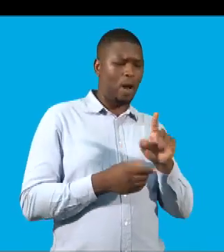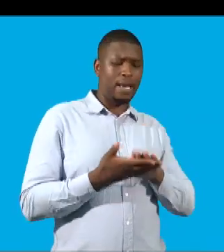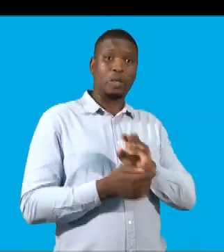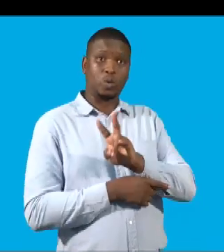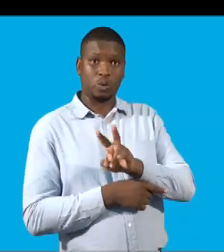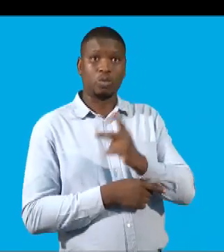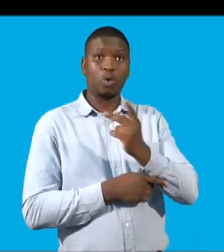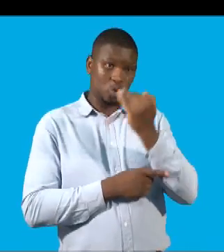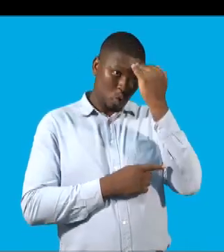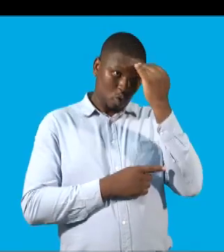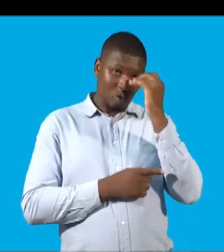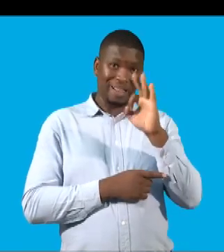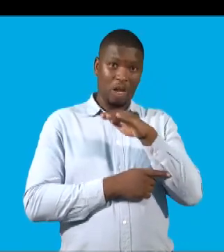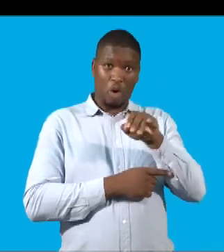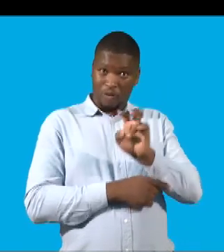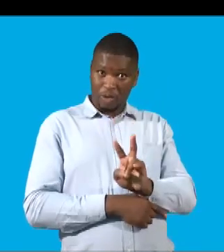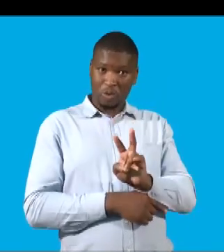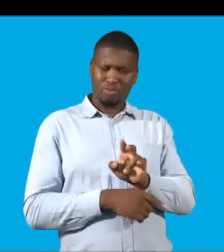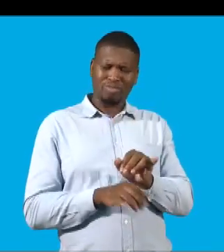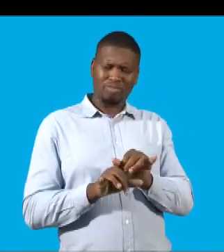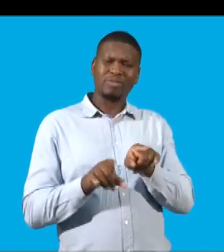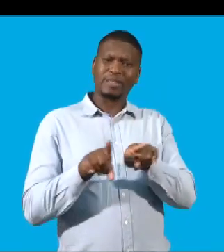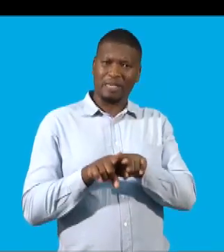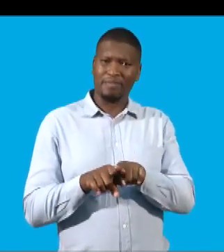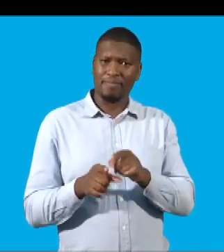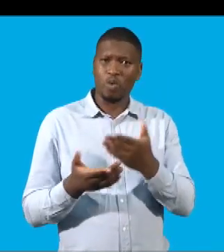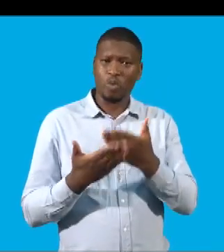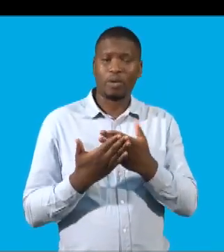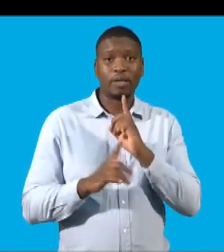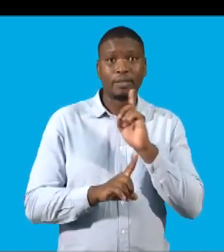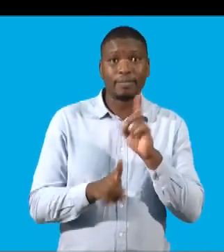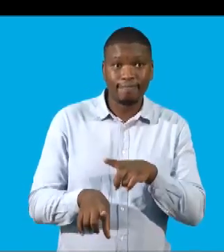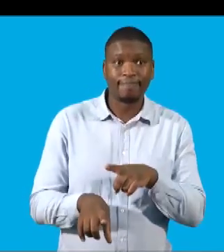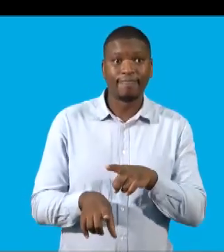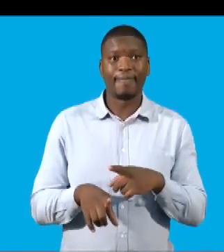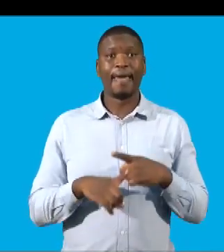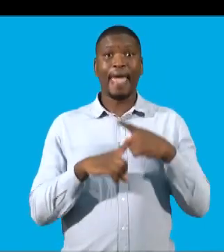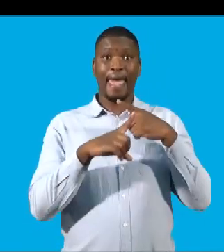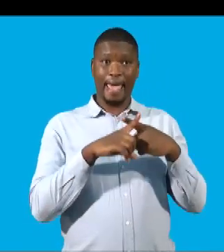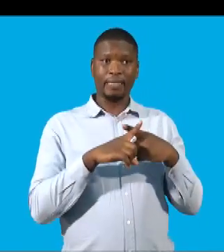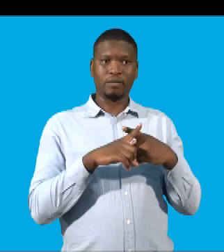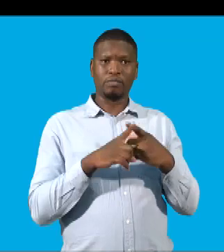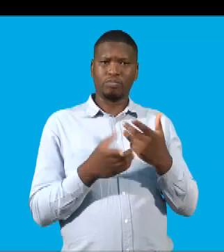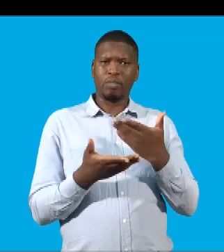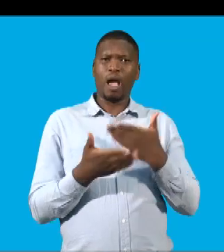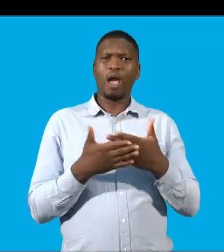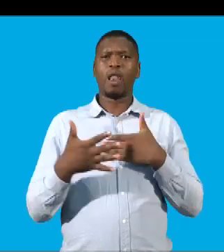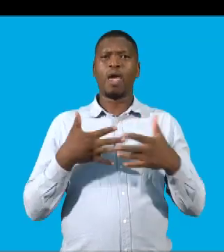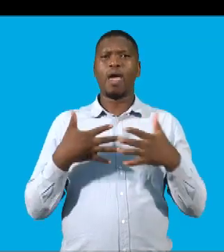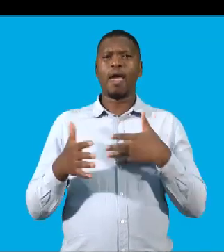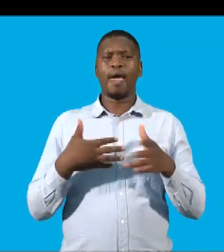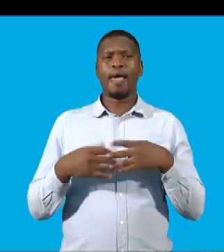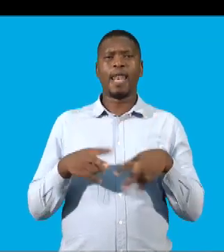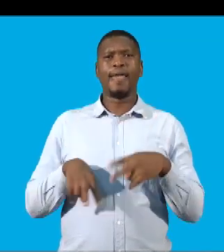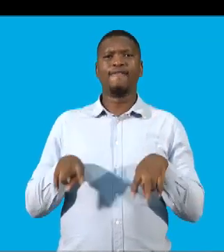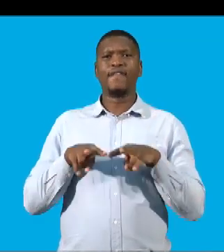that 3 over 2 is between those two values. We can then say there that x can be any value between 1 and